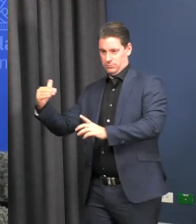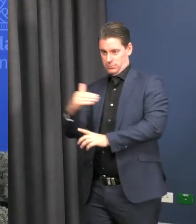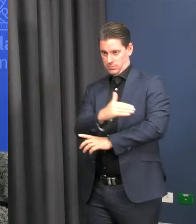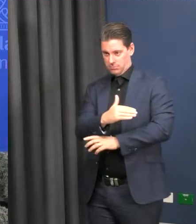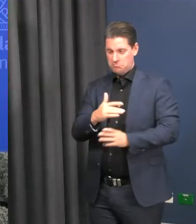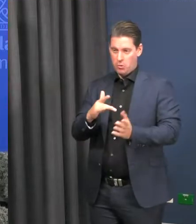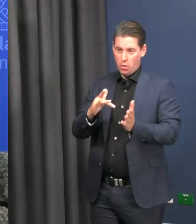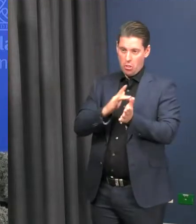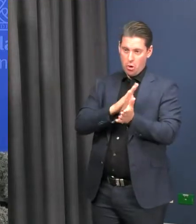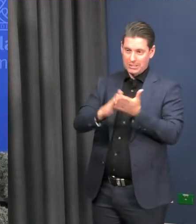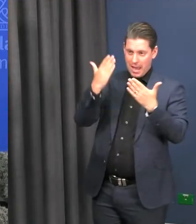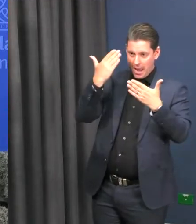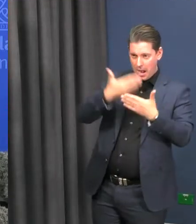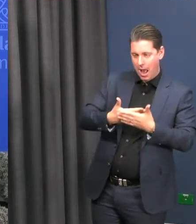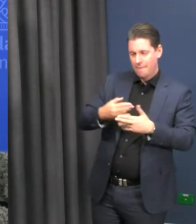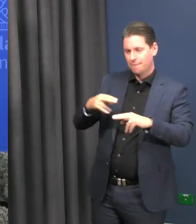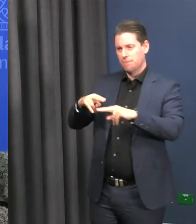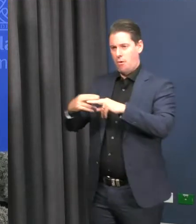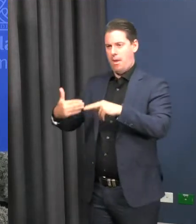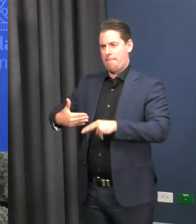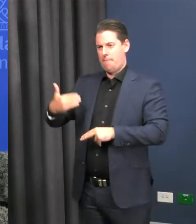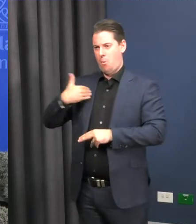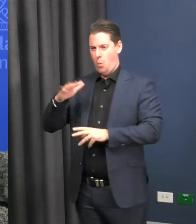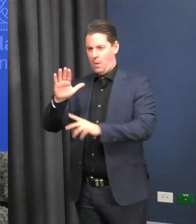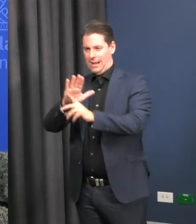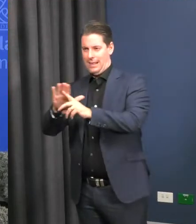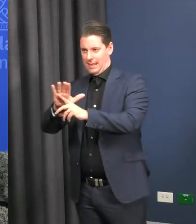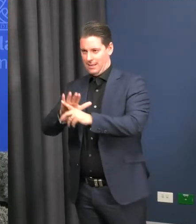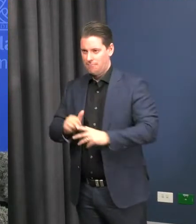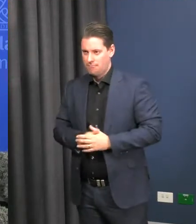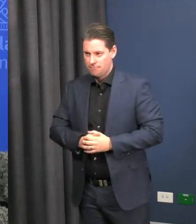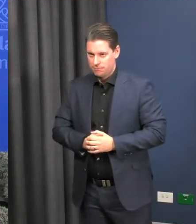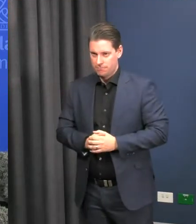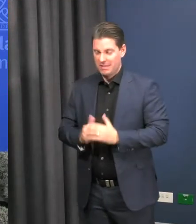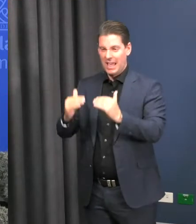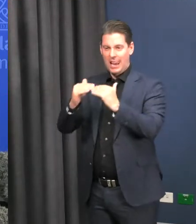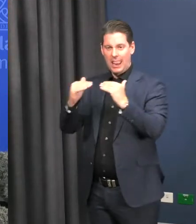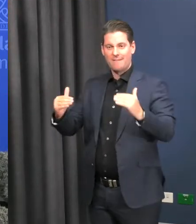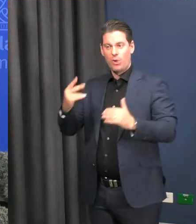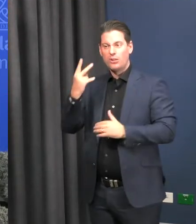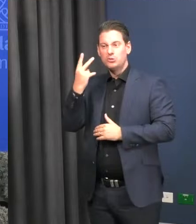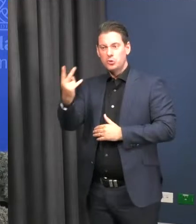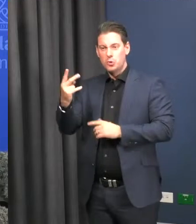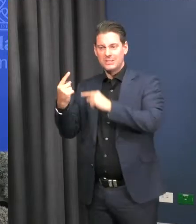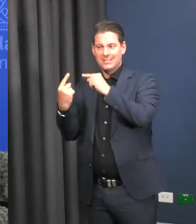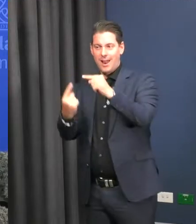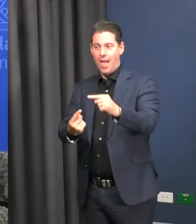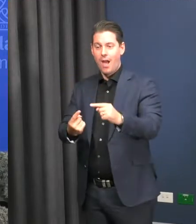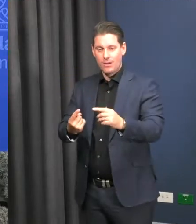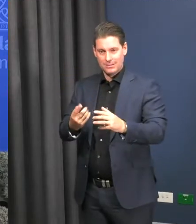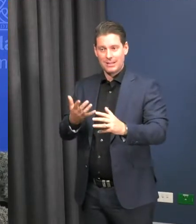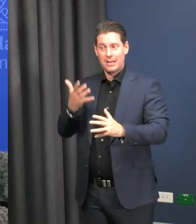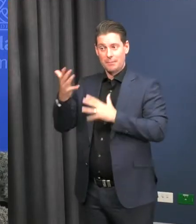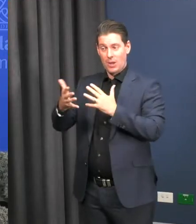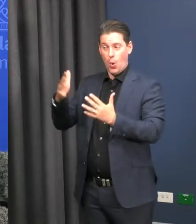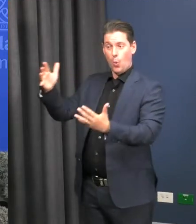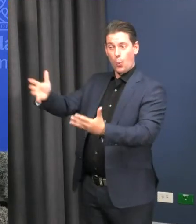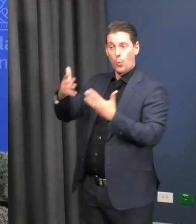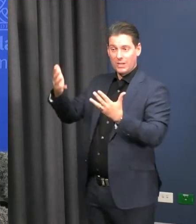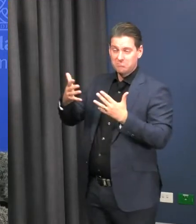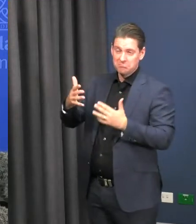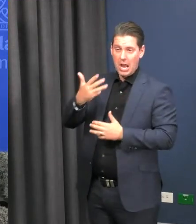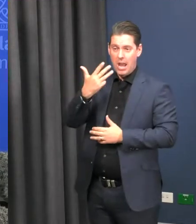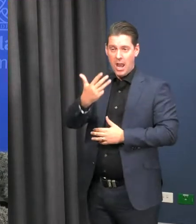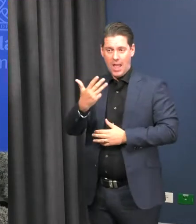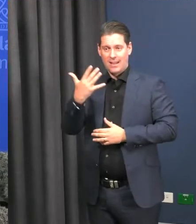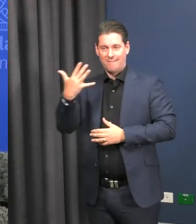Thursday into Friday morning. A Category 2 system means winds near the centre up to 95 kilometres